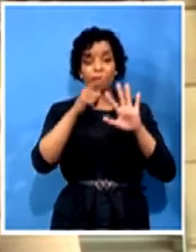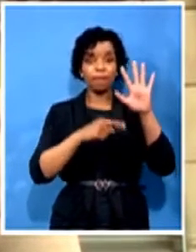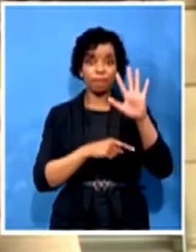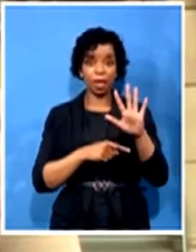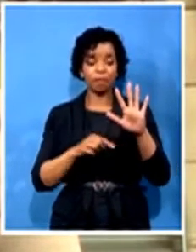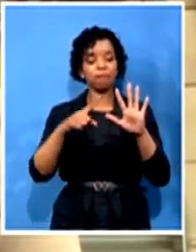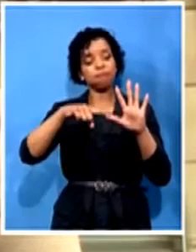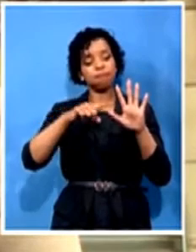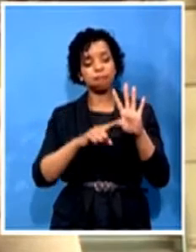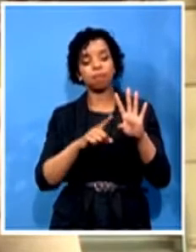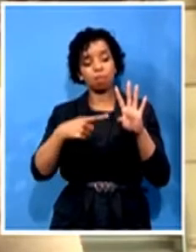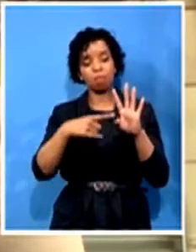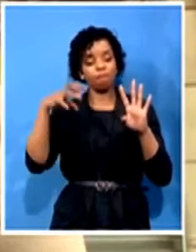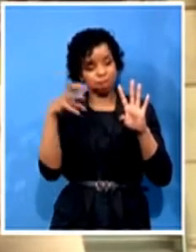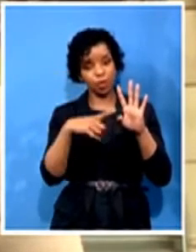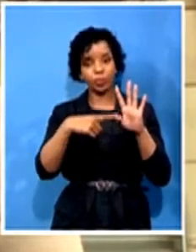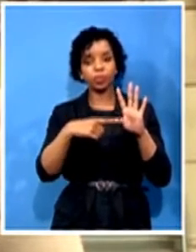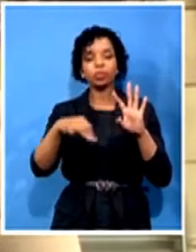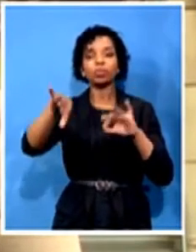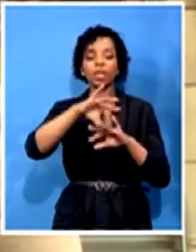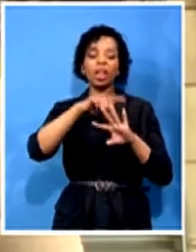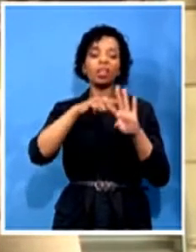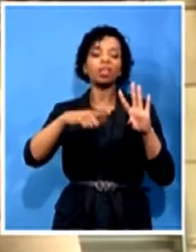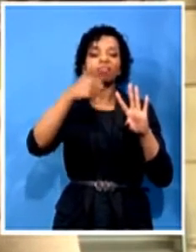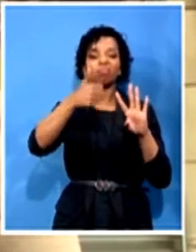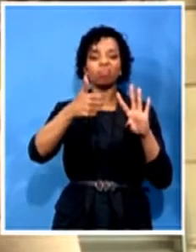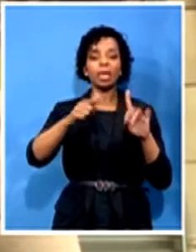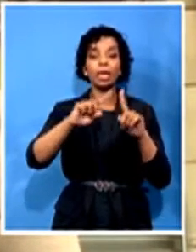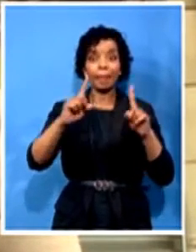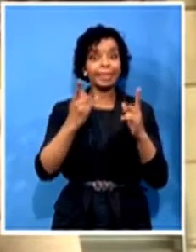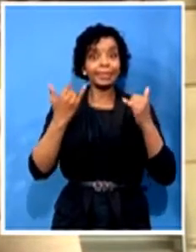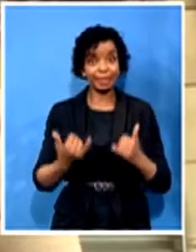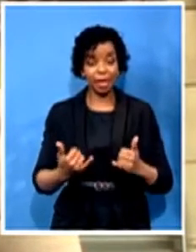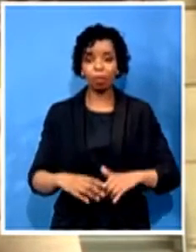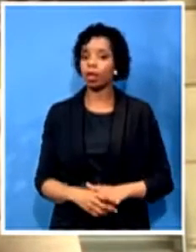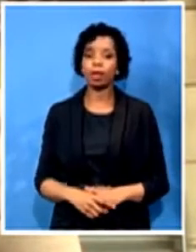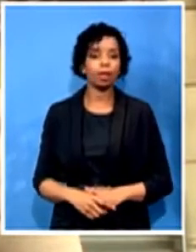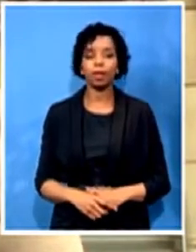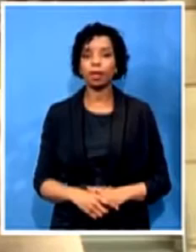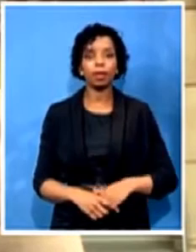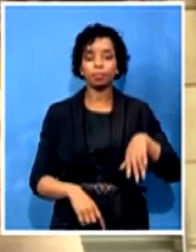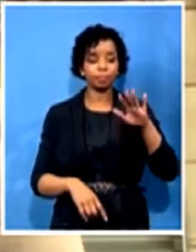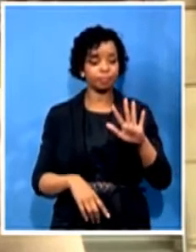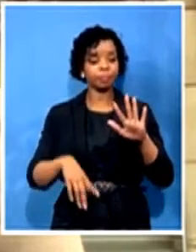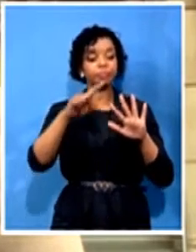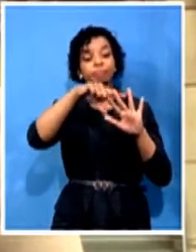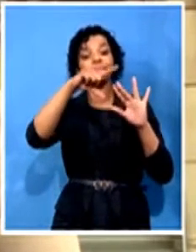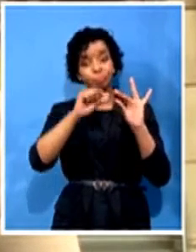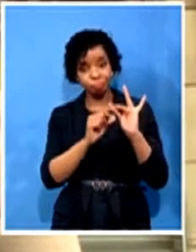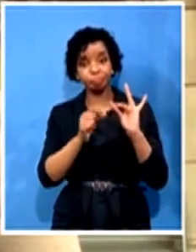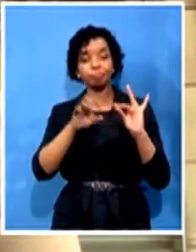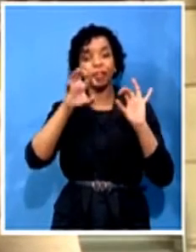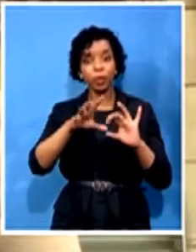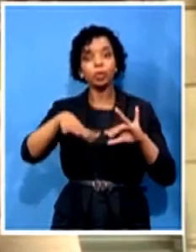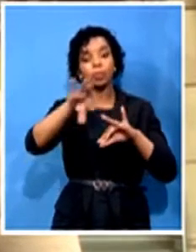the rates now have hiked up to 3 out of 5 girls. You find them being